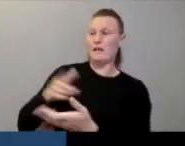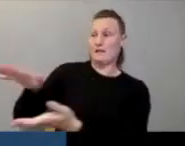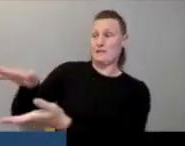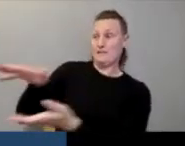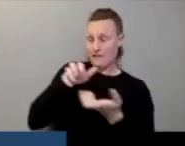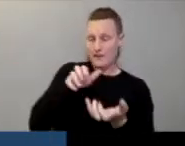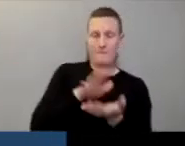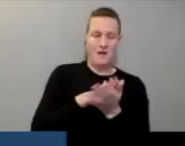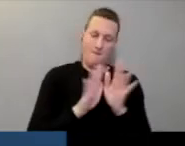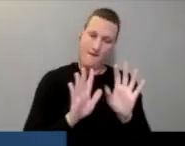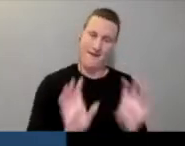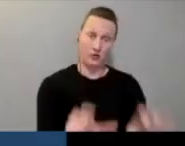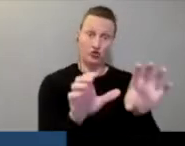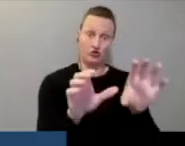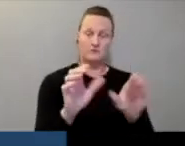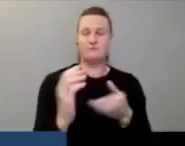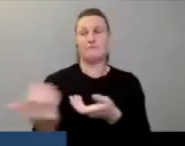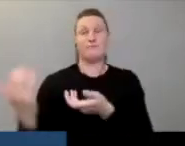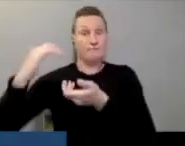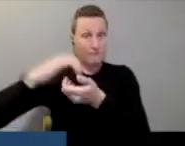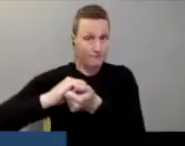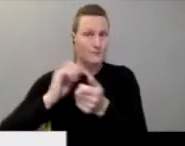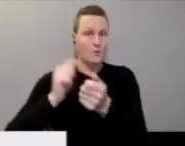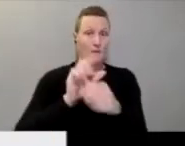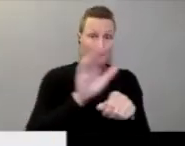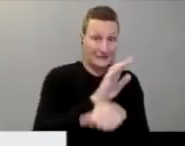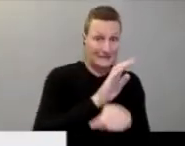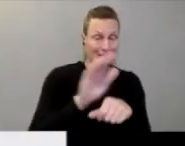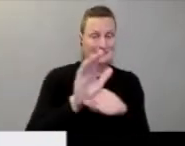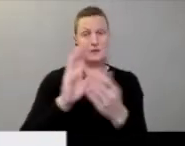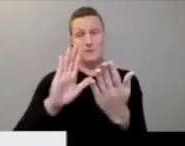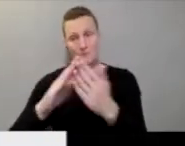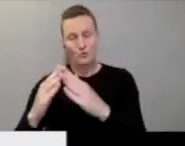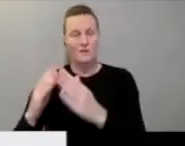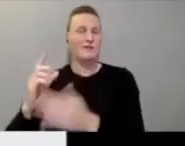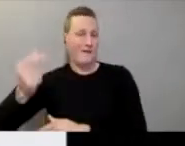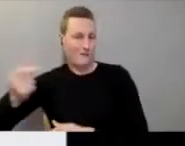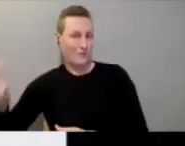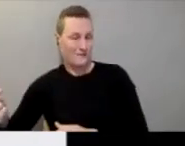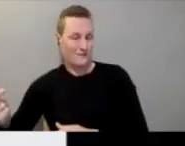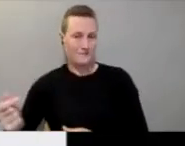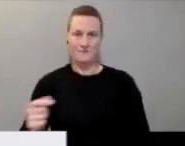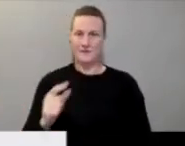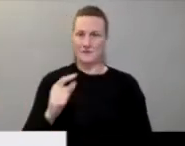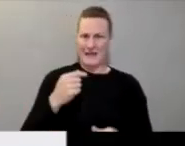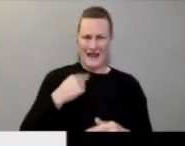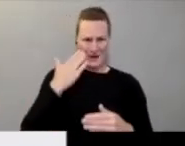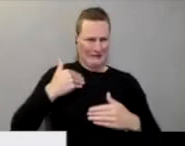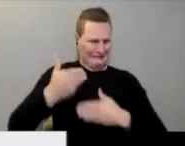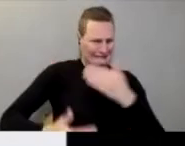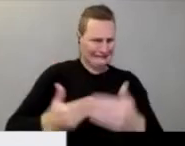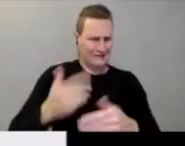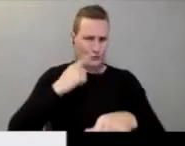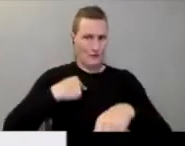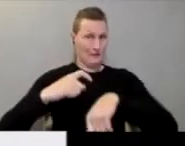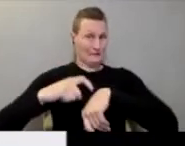business, and government. Next slide, please. And I think I've got like 1 more minute in my time.